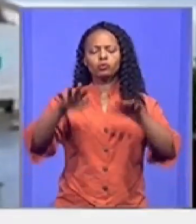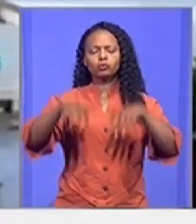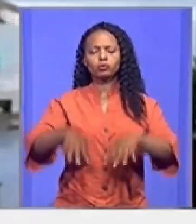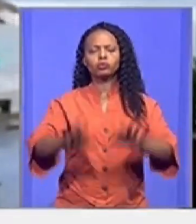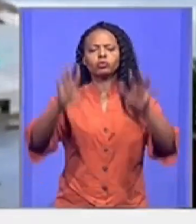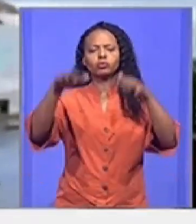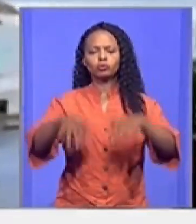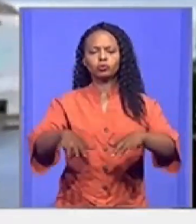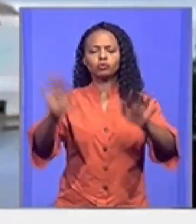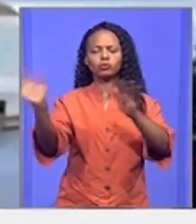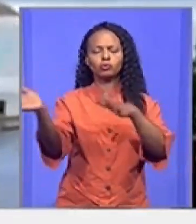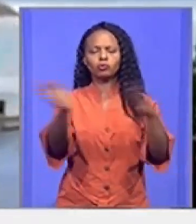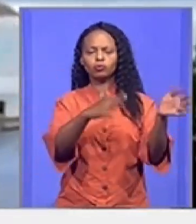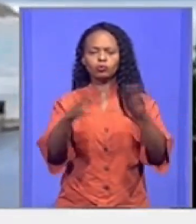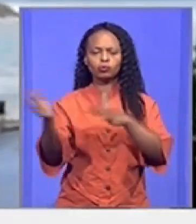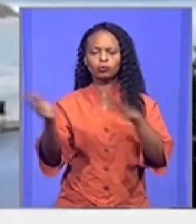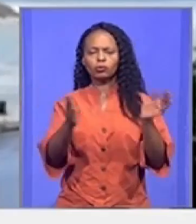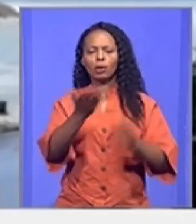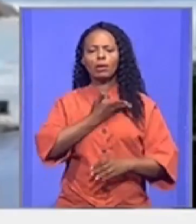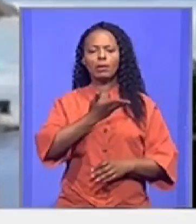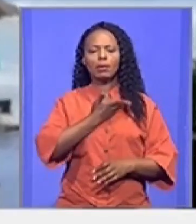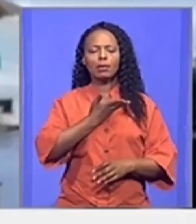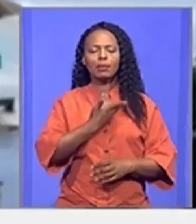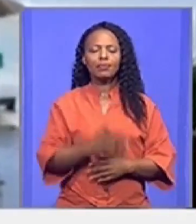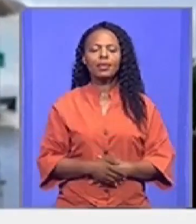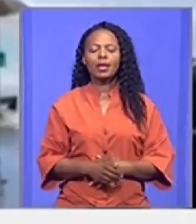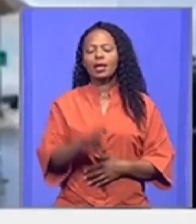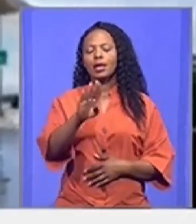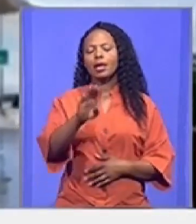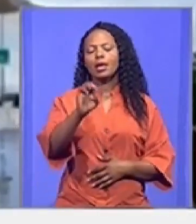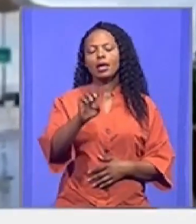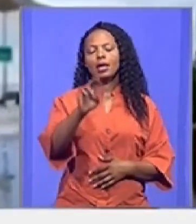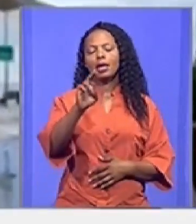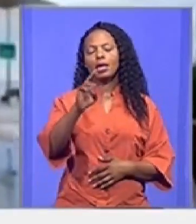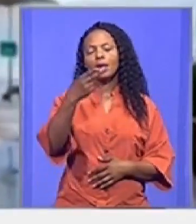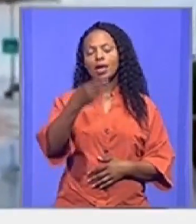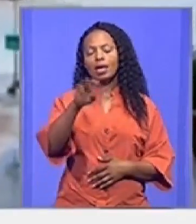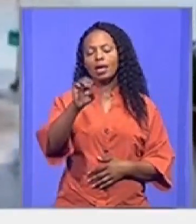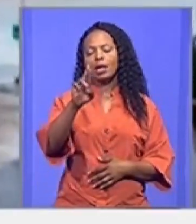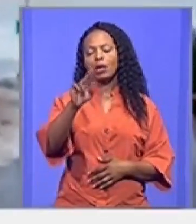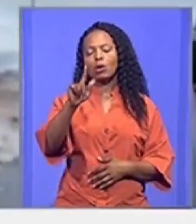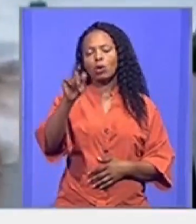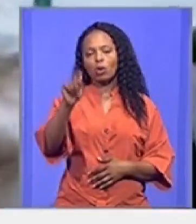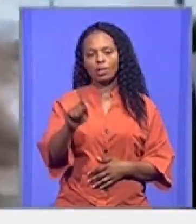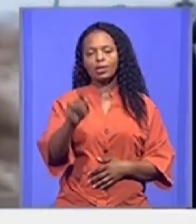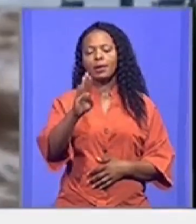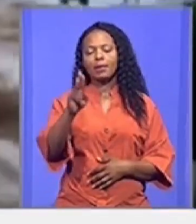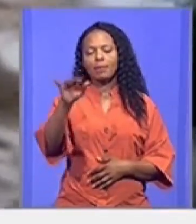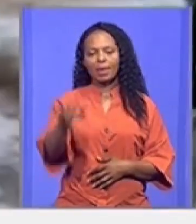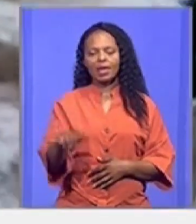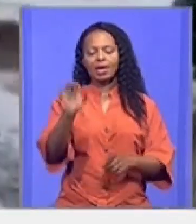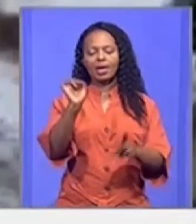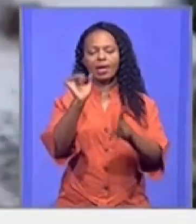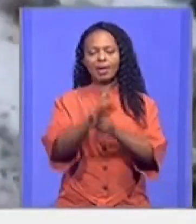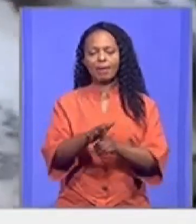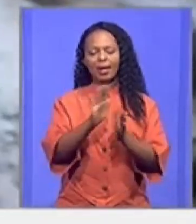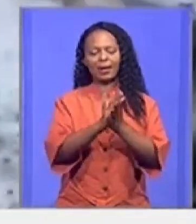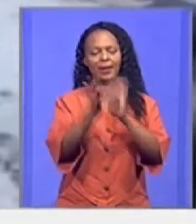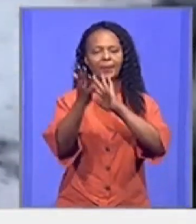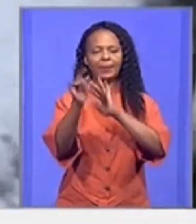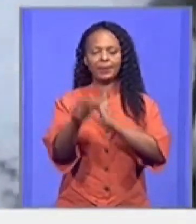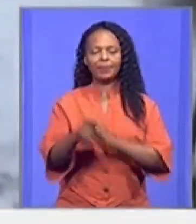province moo sebaka sa Helrod Bay se amehileng ka ho fetisisa. le ha ho le jwalo ba ditshebeletso tsa tshwanyetso